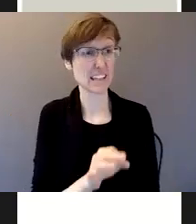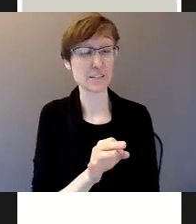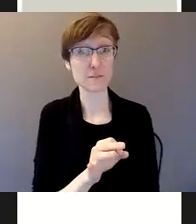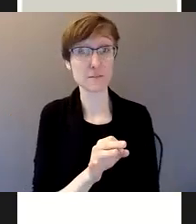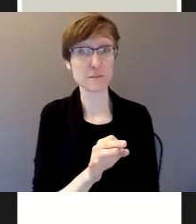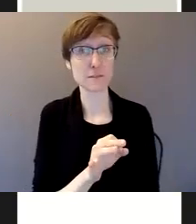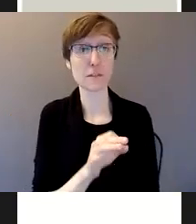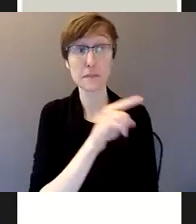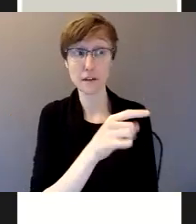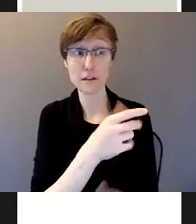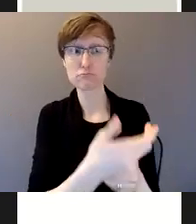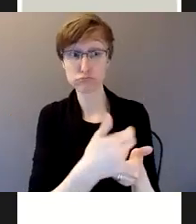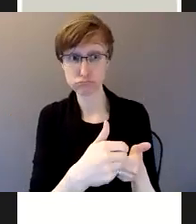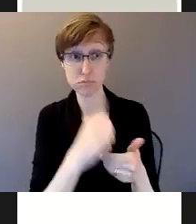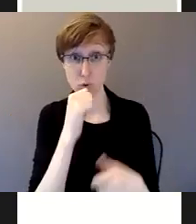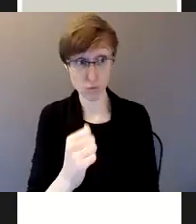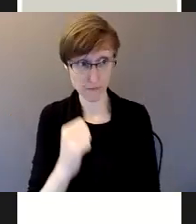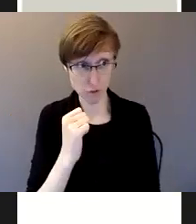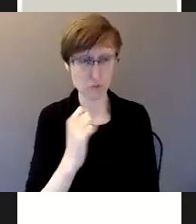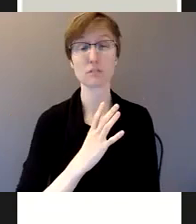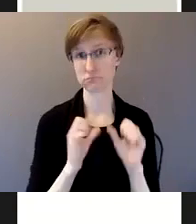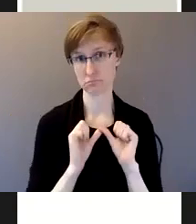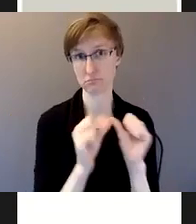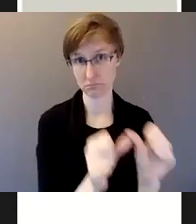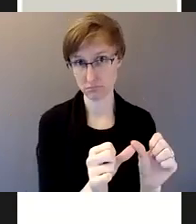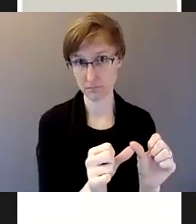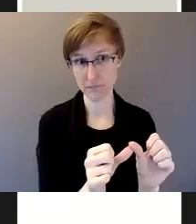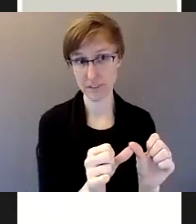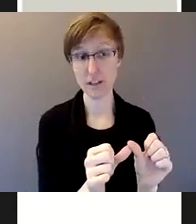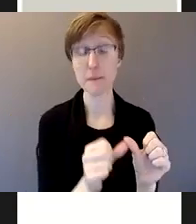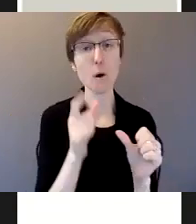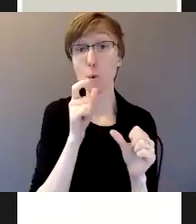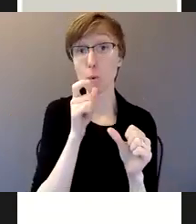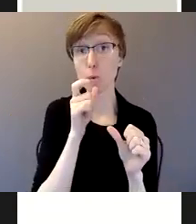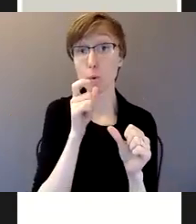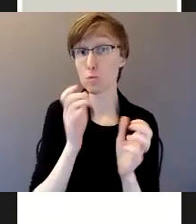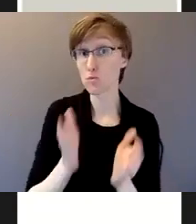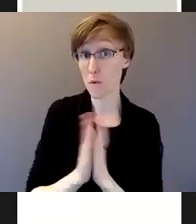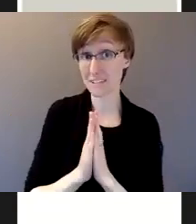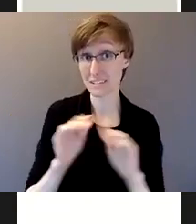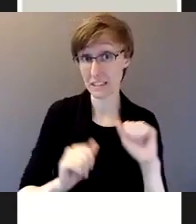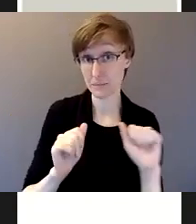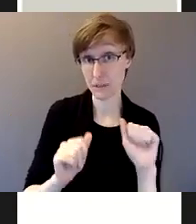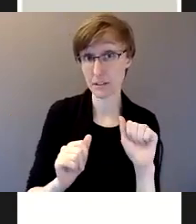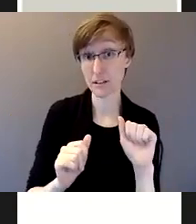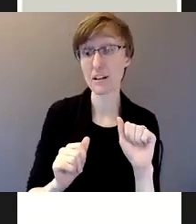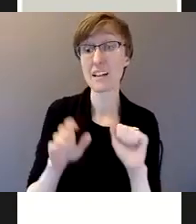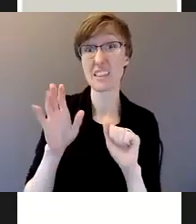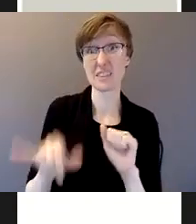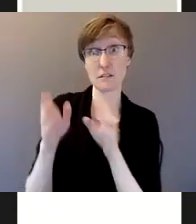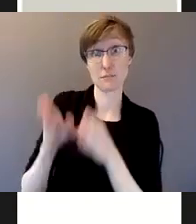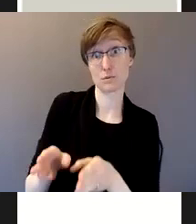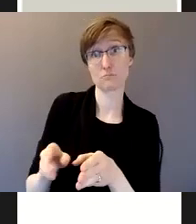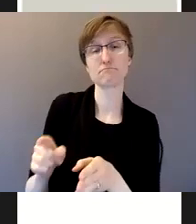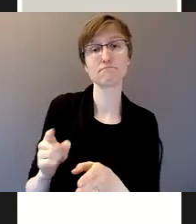continue. Whoever requests the assessment pays for the assessment. There may be subsidies available at the